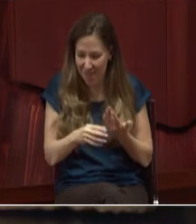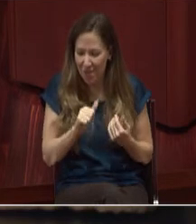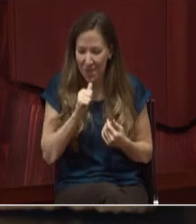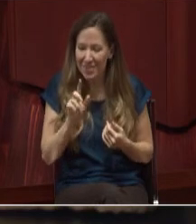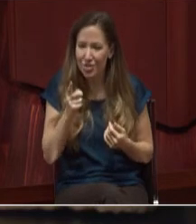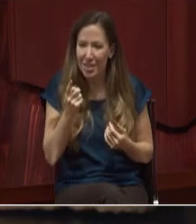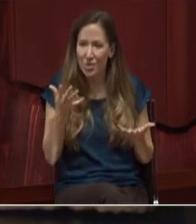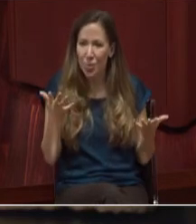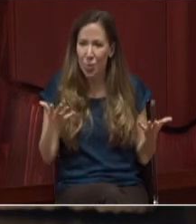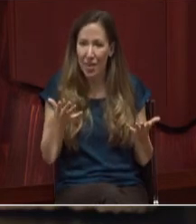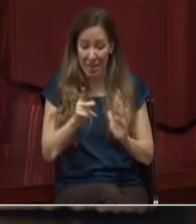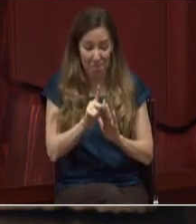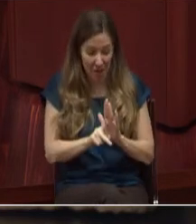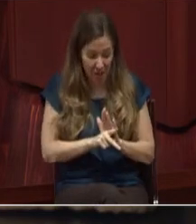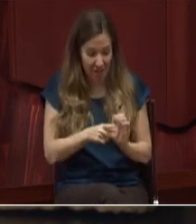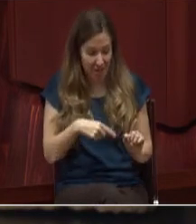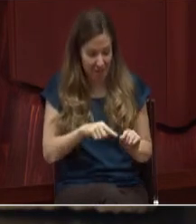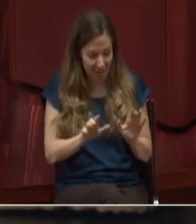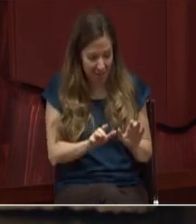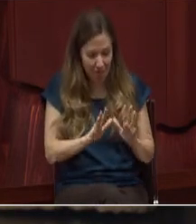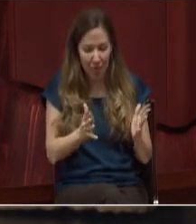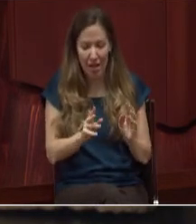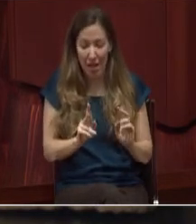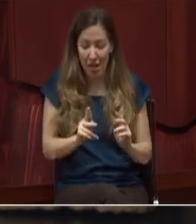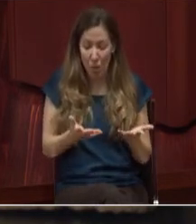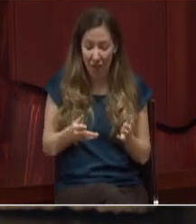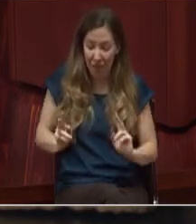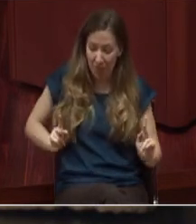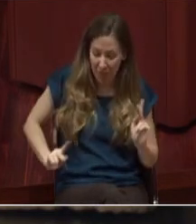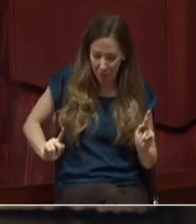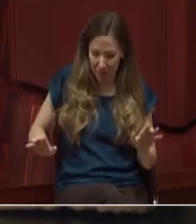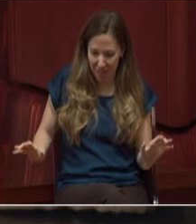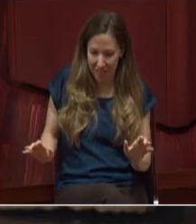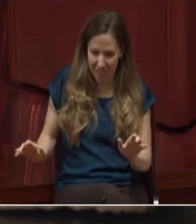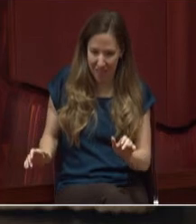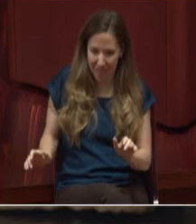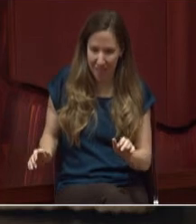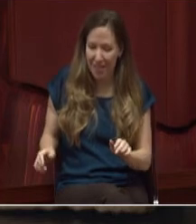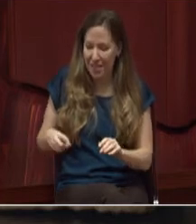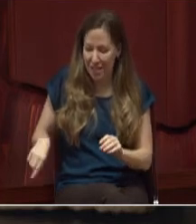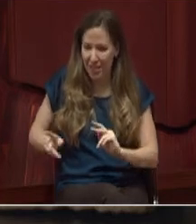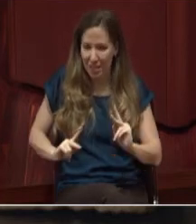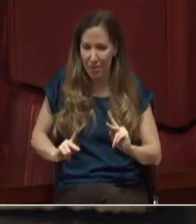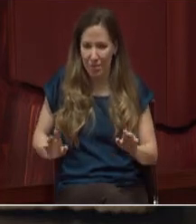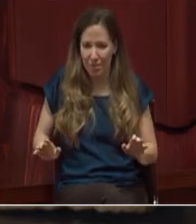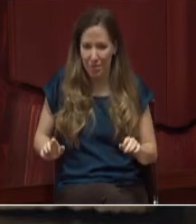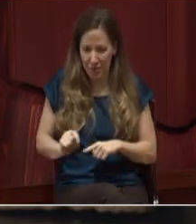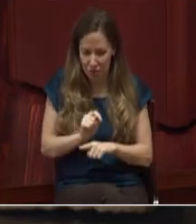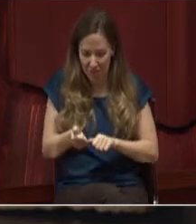just what the policies themselves were, but the people who were trained under that system who then went on. I mean, the way I think of it is, you